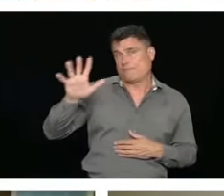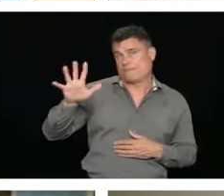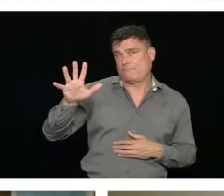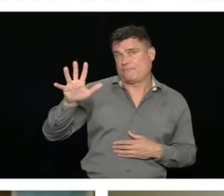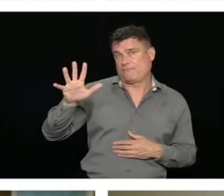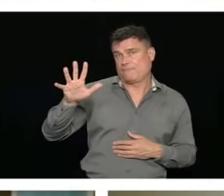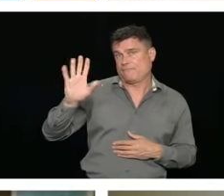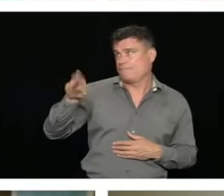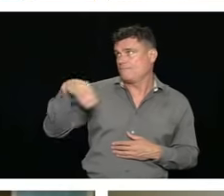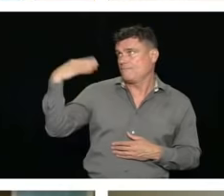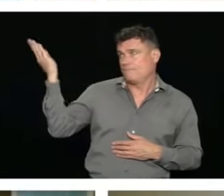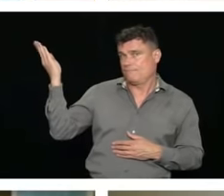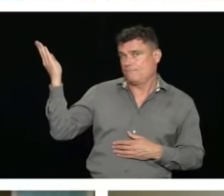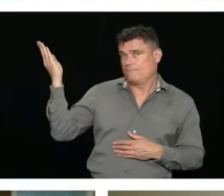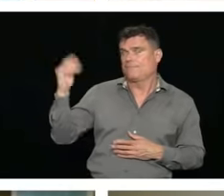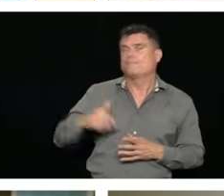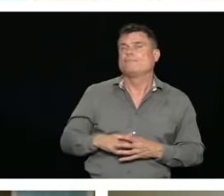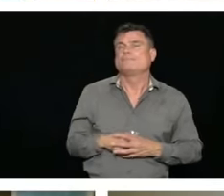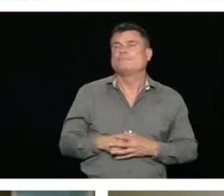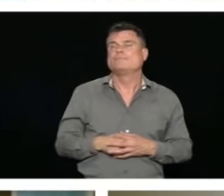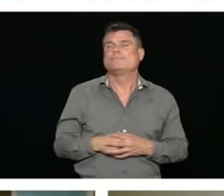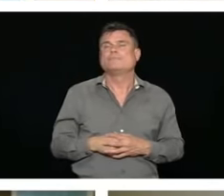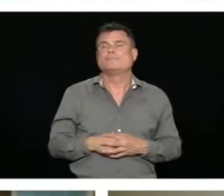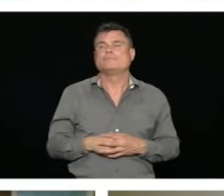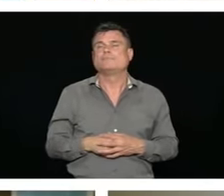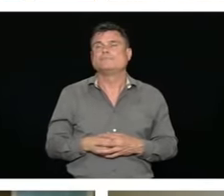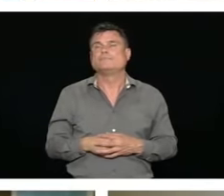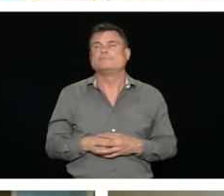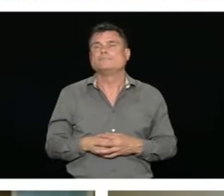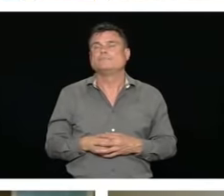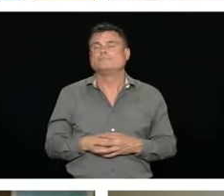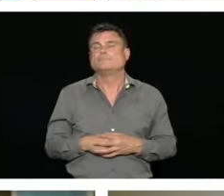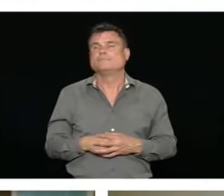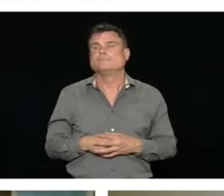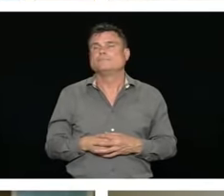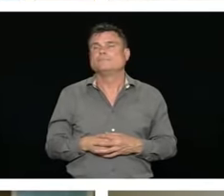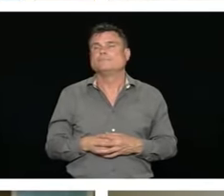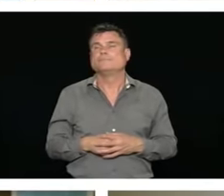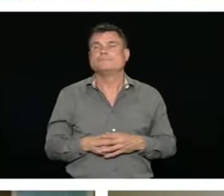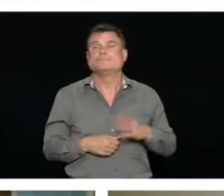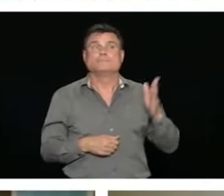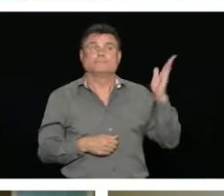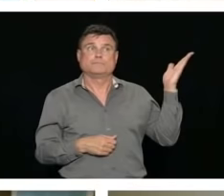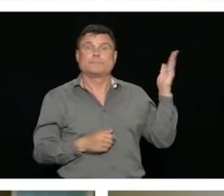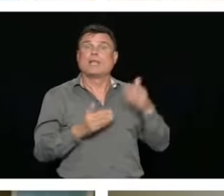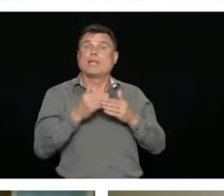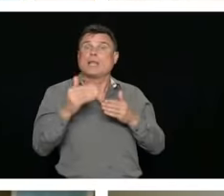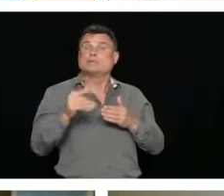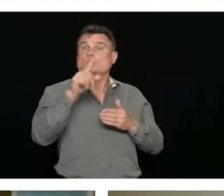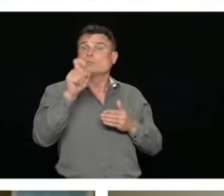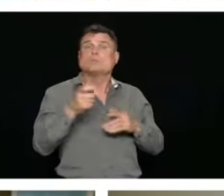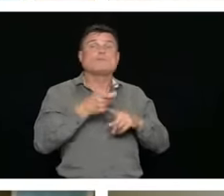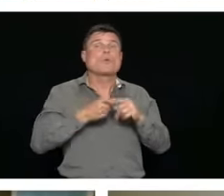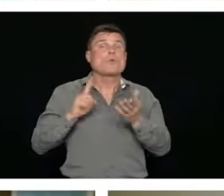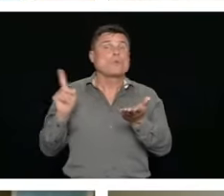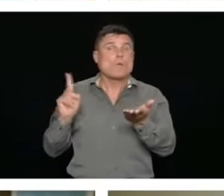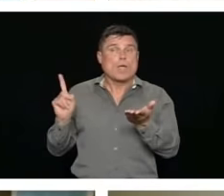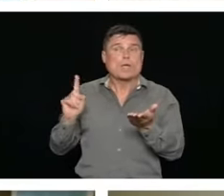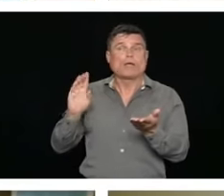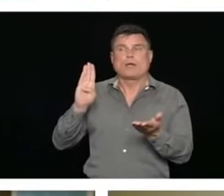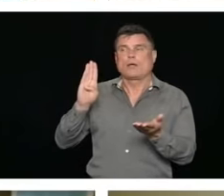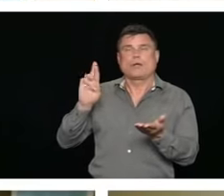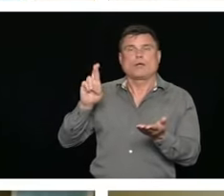Thank you. There's a question here from Bonnie in Brentwood Bay on Southern Vancouver Island. And her question is,